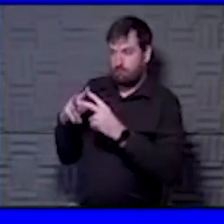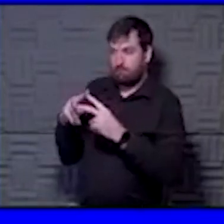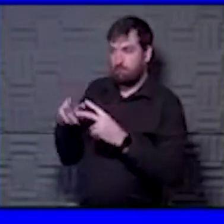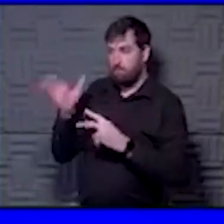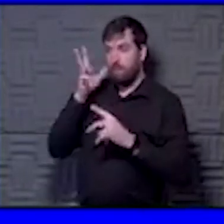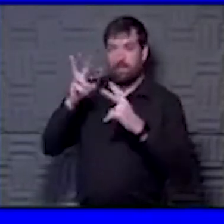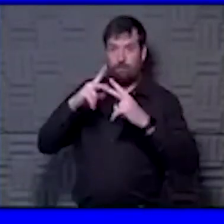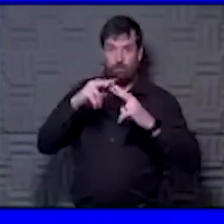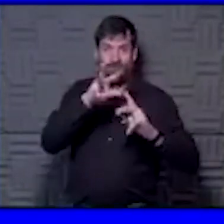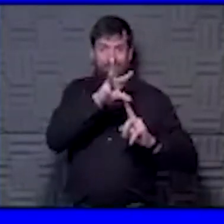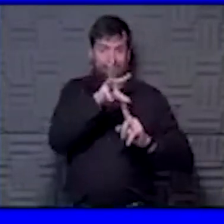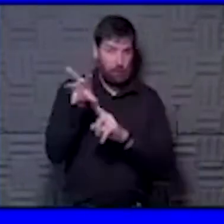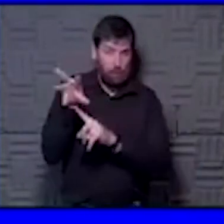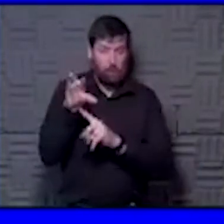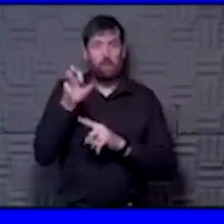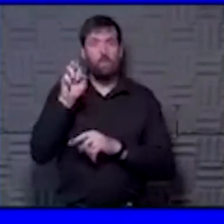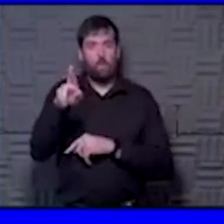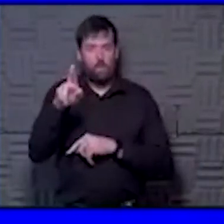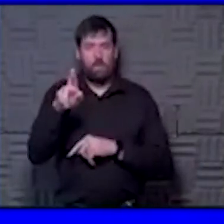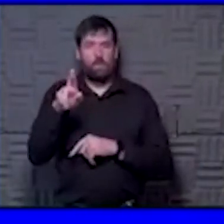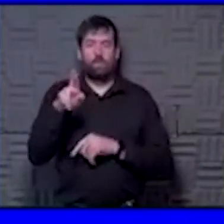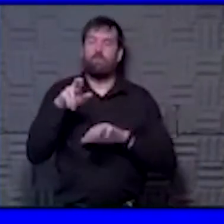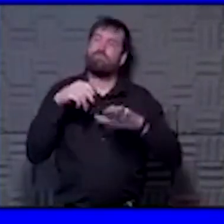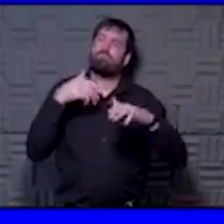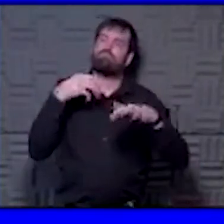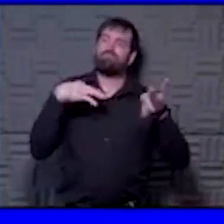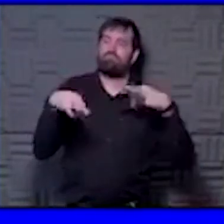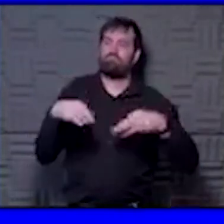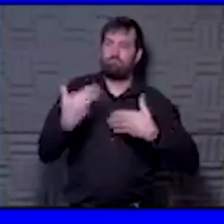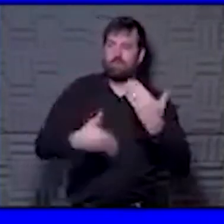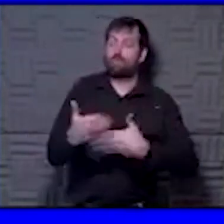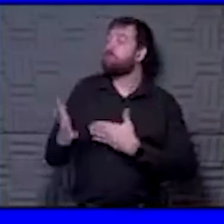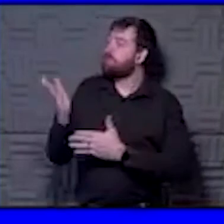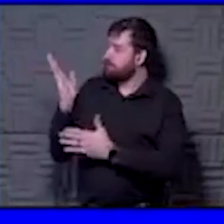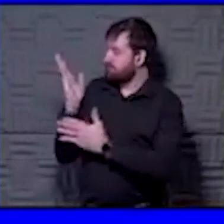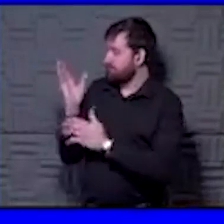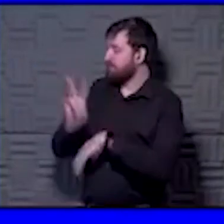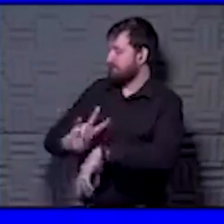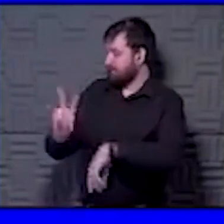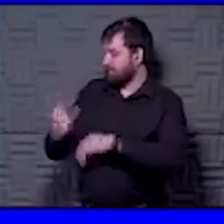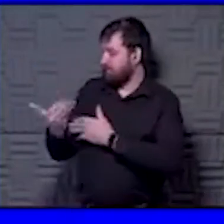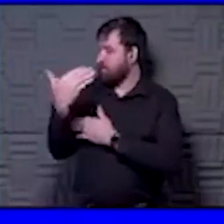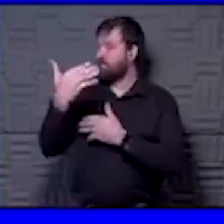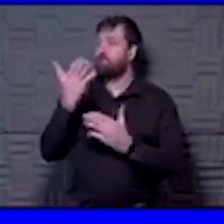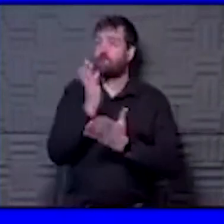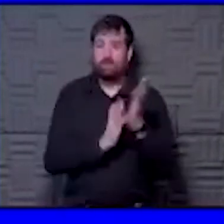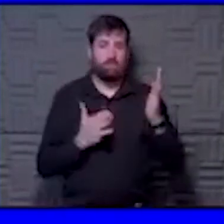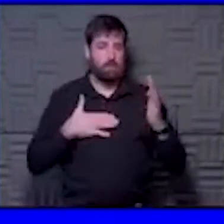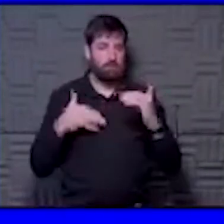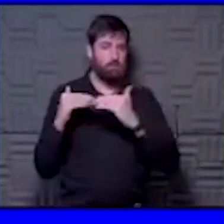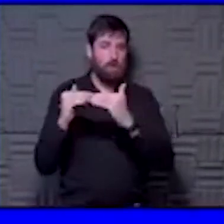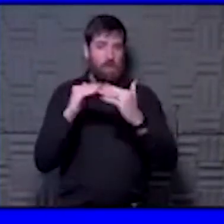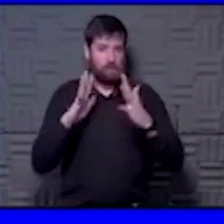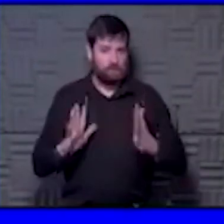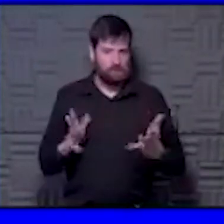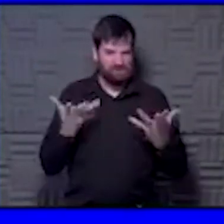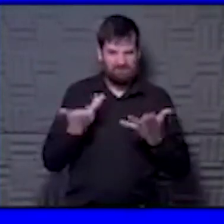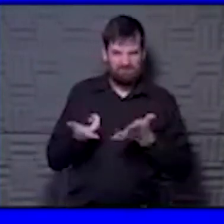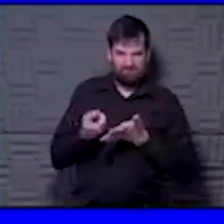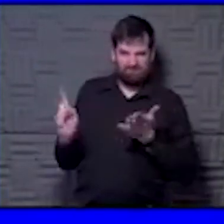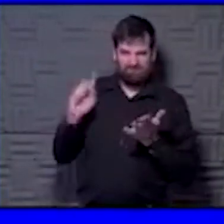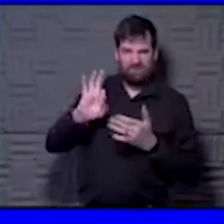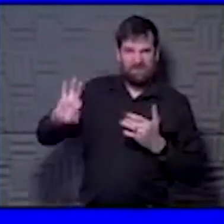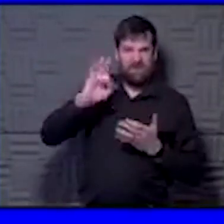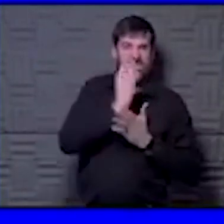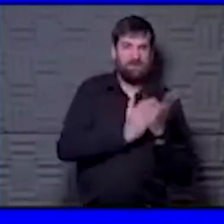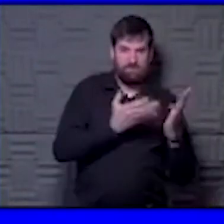a video of it or we'll have you walk through the process. 7 a.m. And I know some of my colleagues got vaccinated Friday. Some are getting it today,